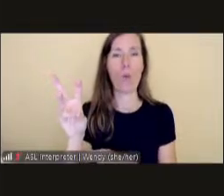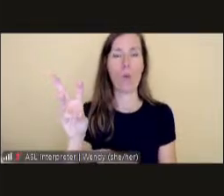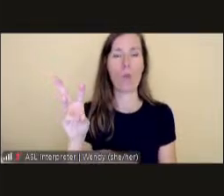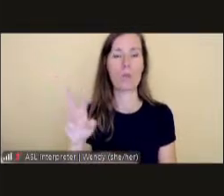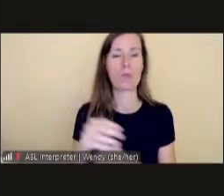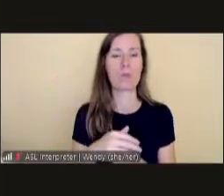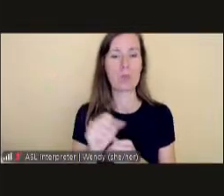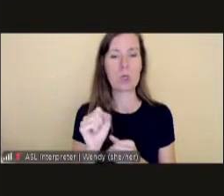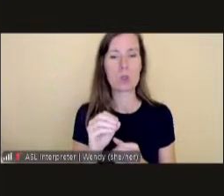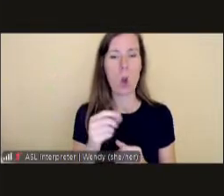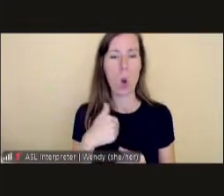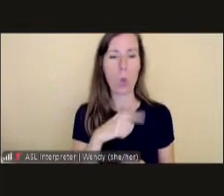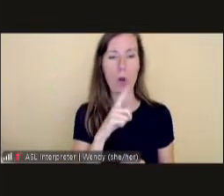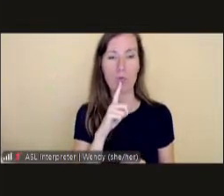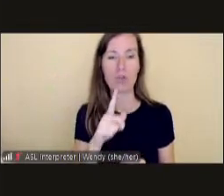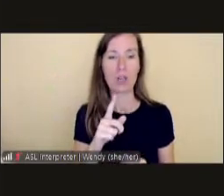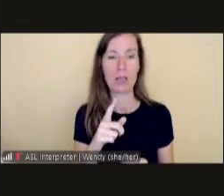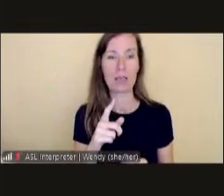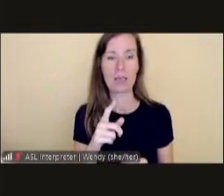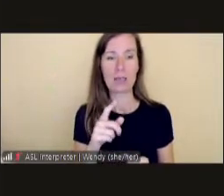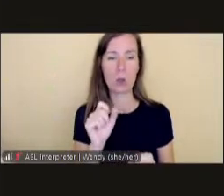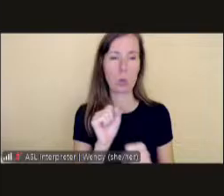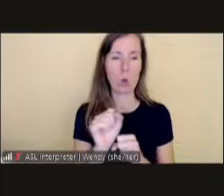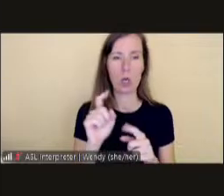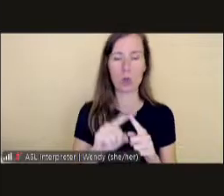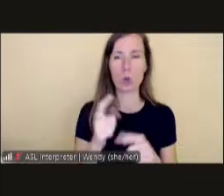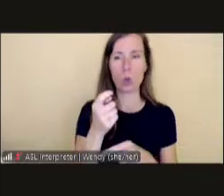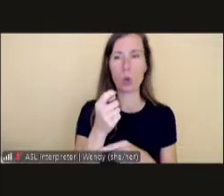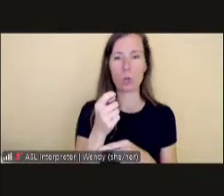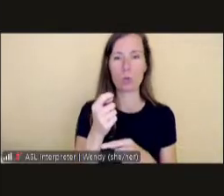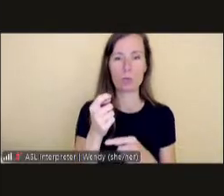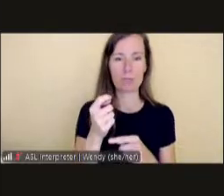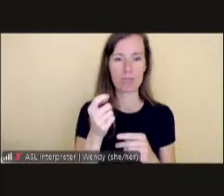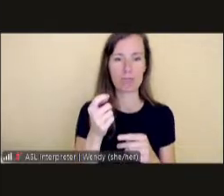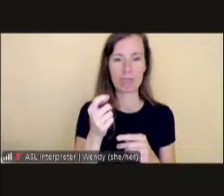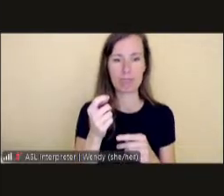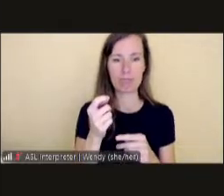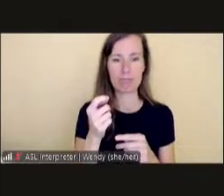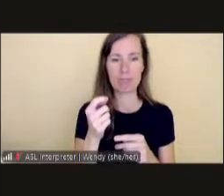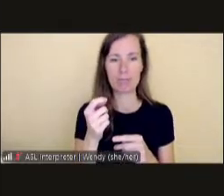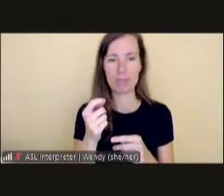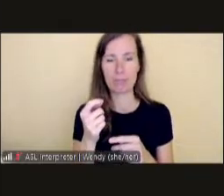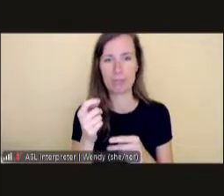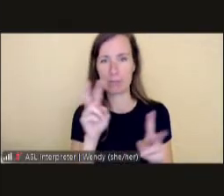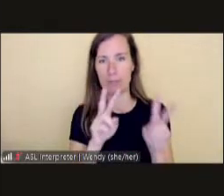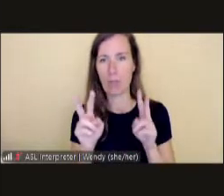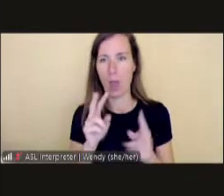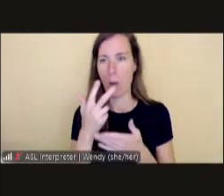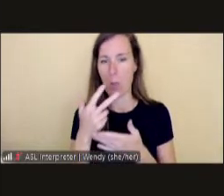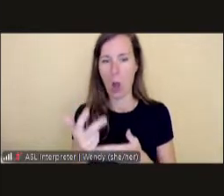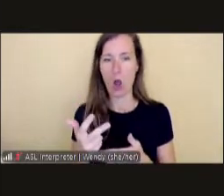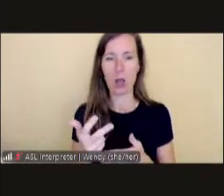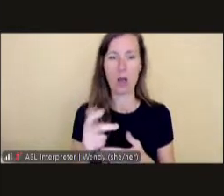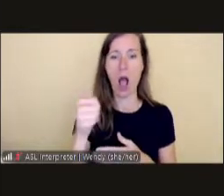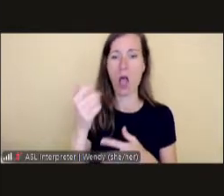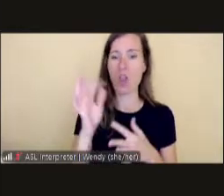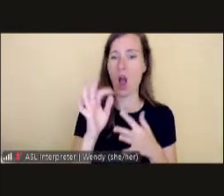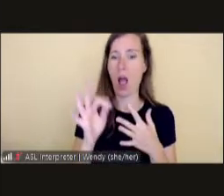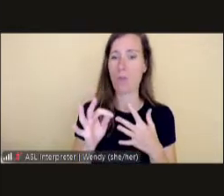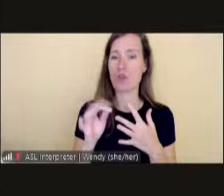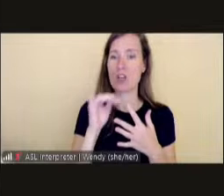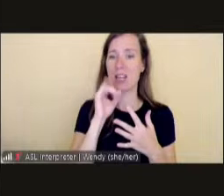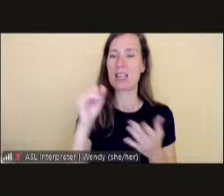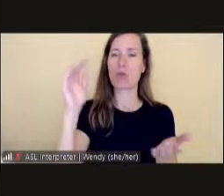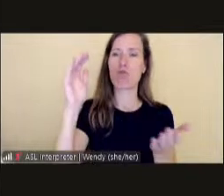eliminate parking. The other option of finding space is to reduce the village green, and we don't think that's a good idea either,